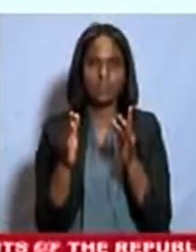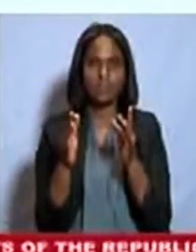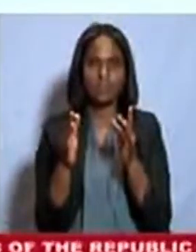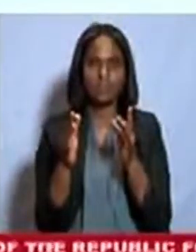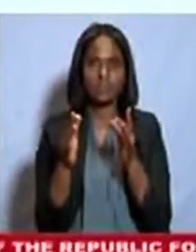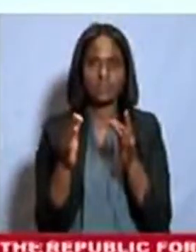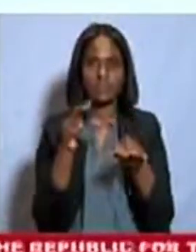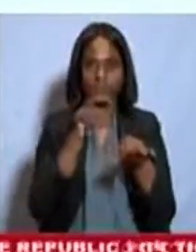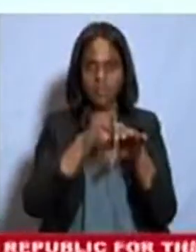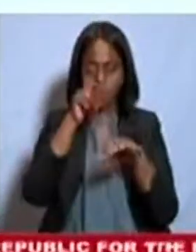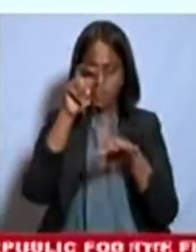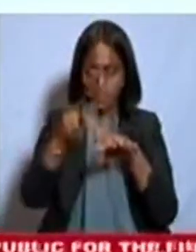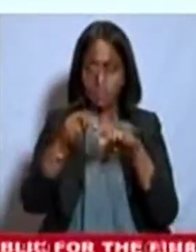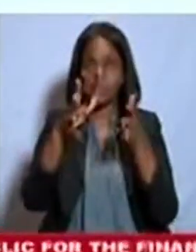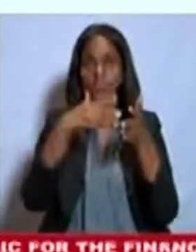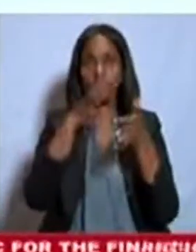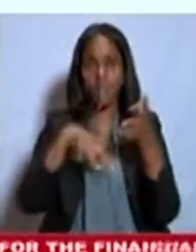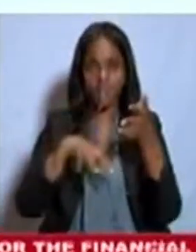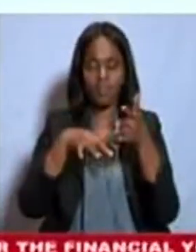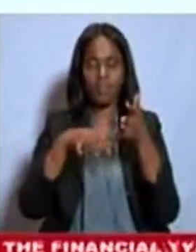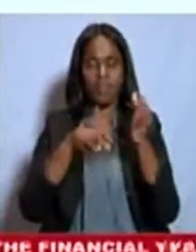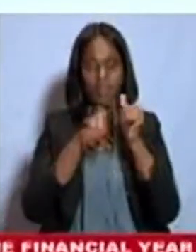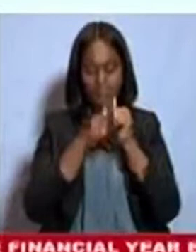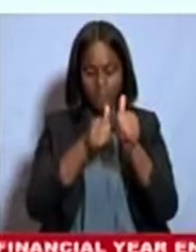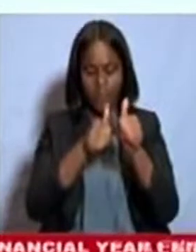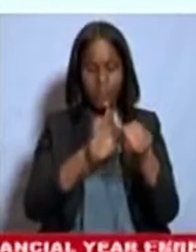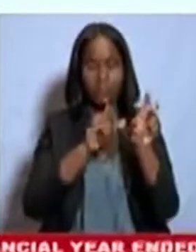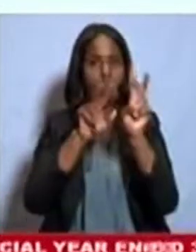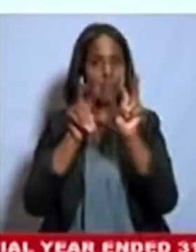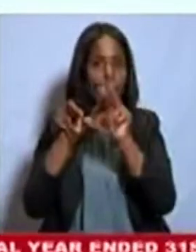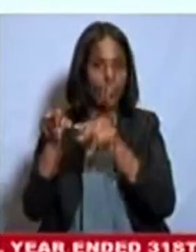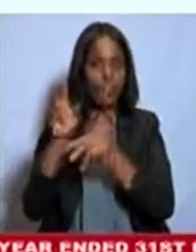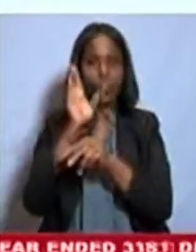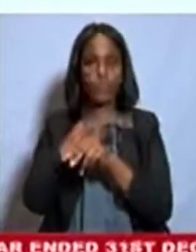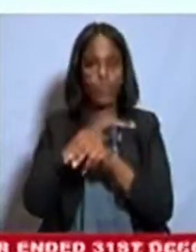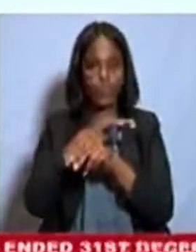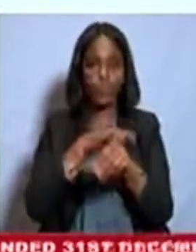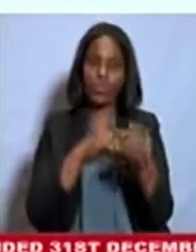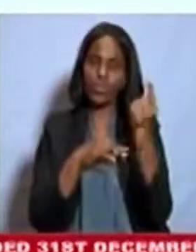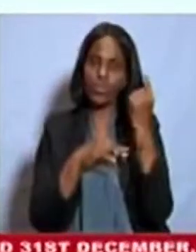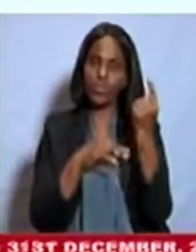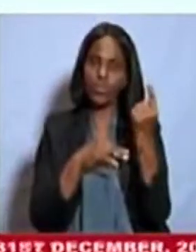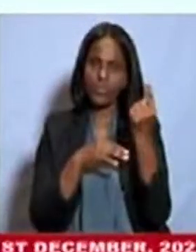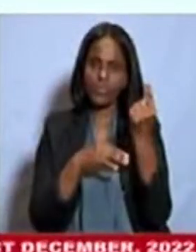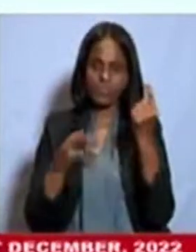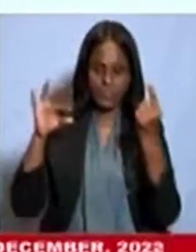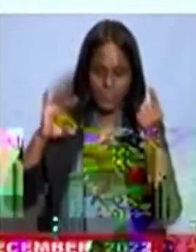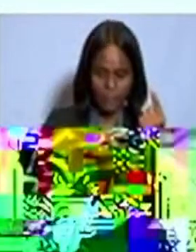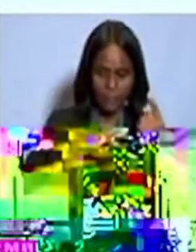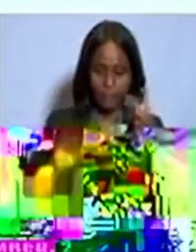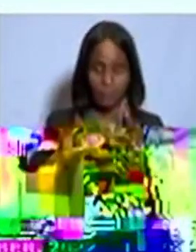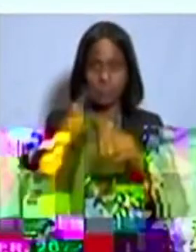You can keep the table. Okay. The following were observed. 1.